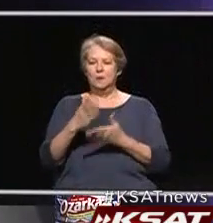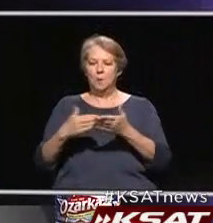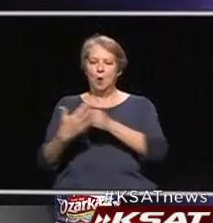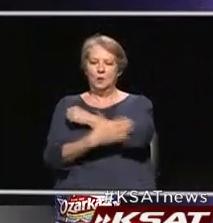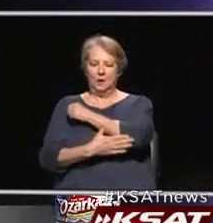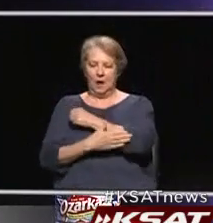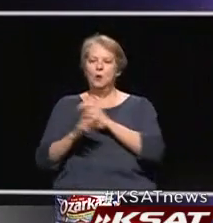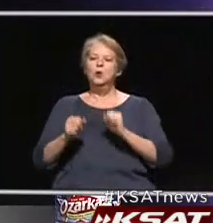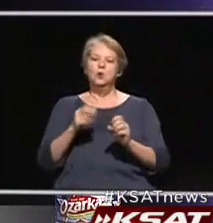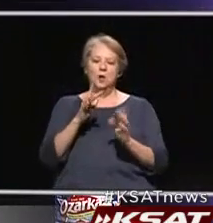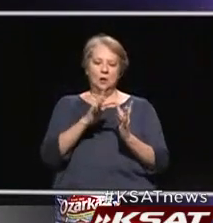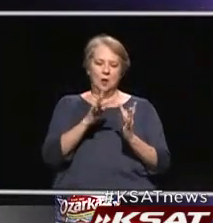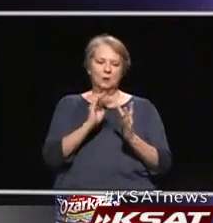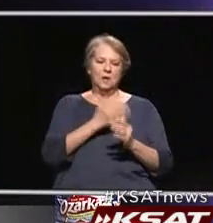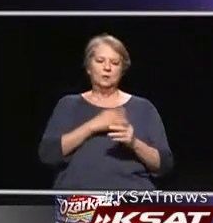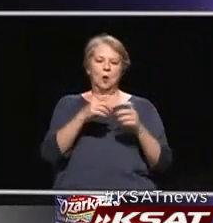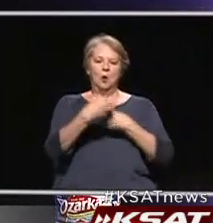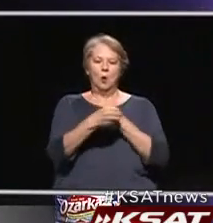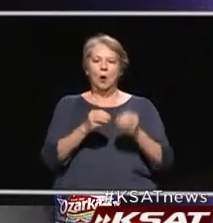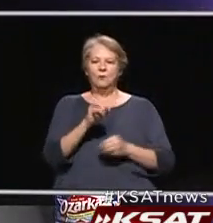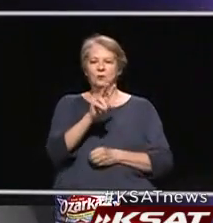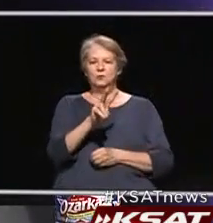contact our offices at